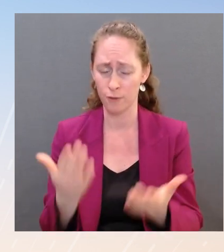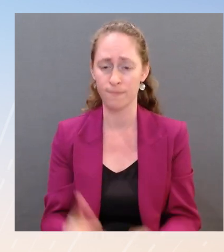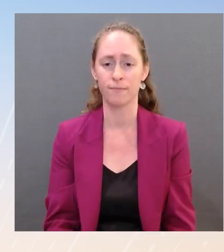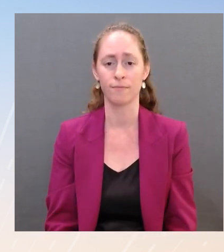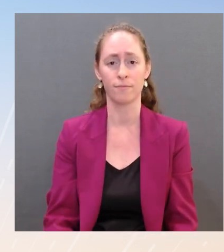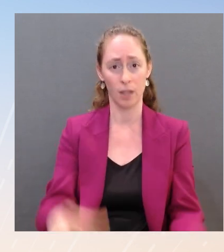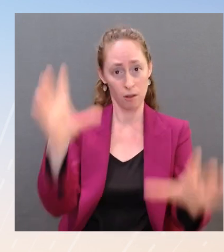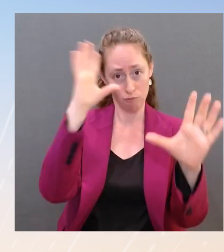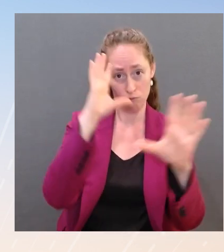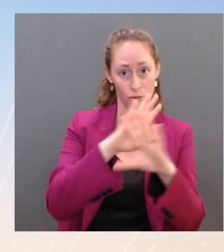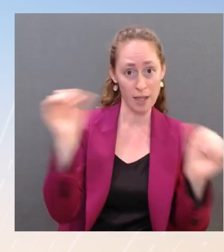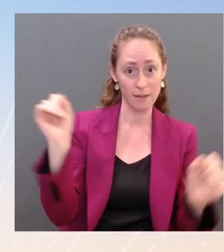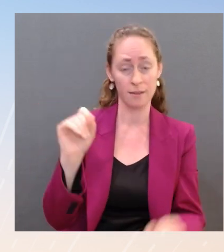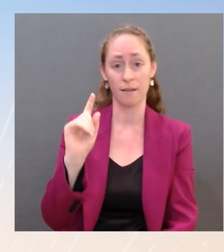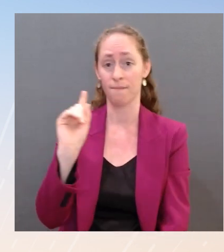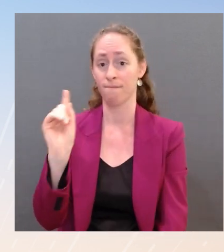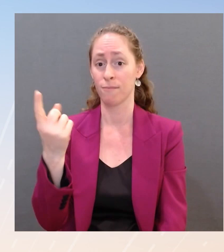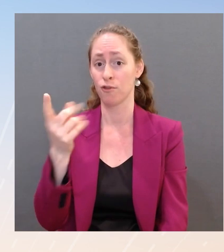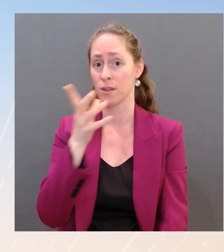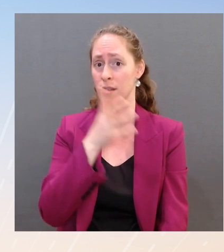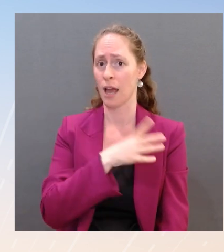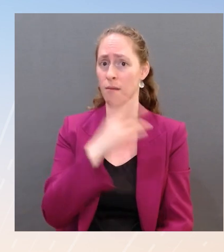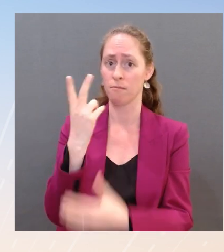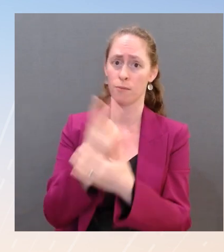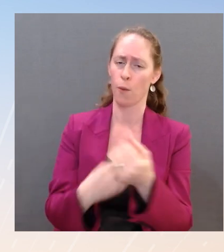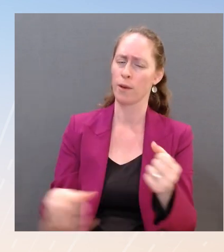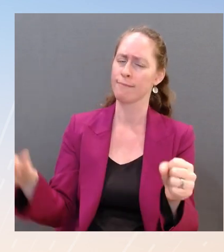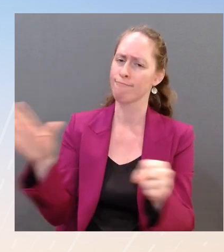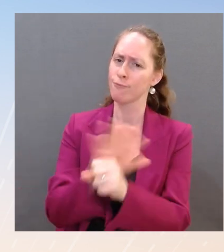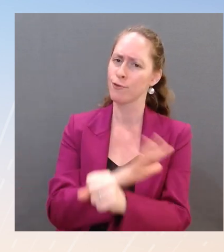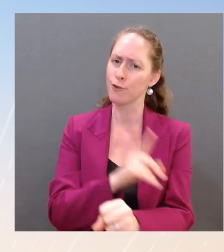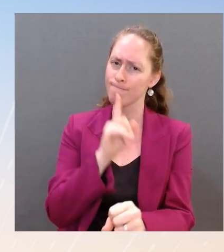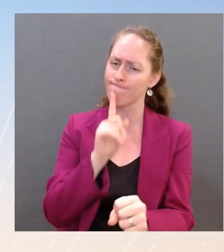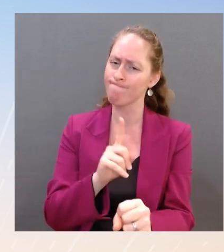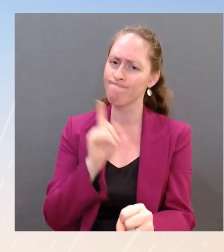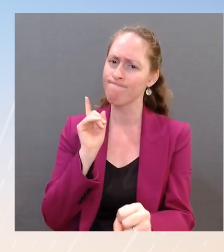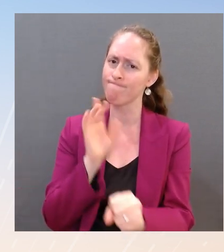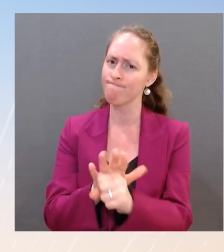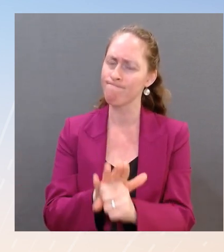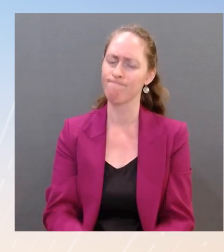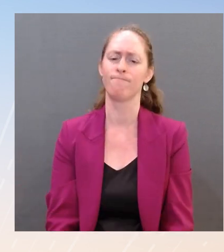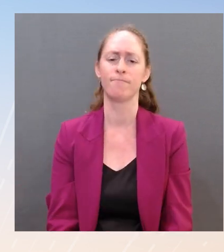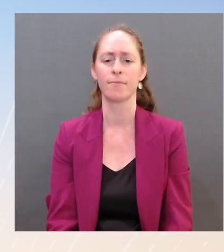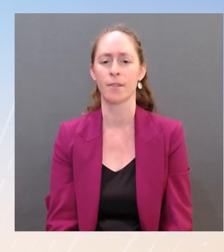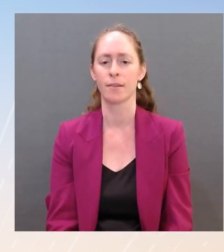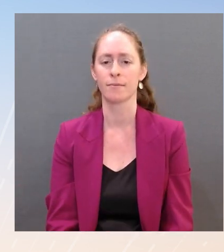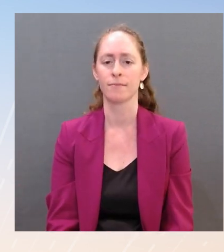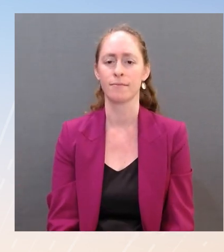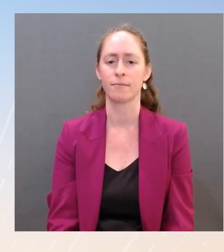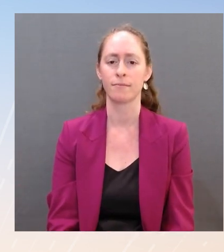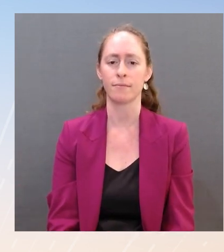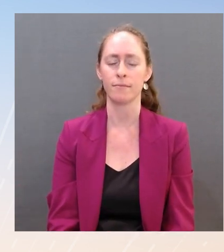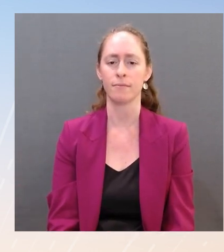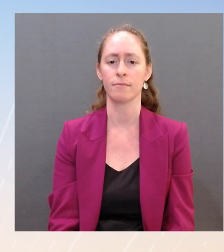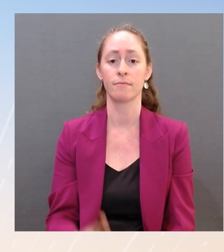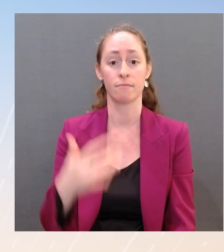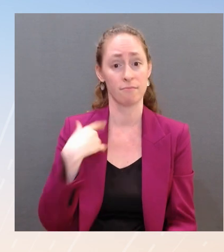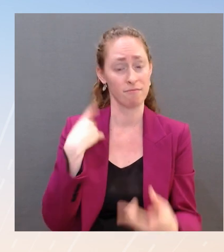crisis, a commitment that is reflected in our national strategy for transforming how we